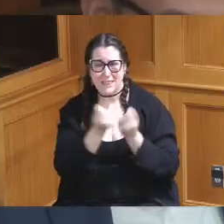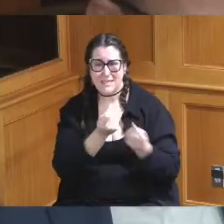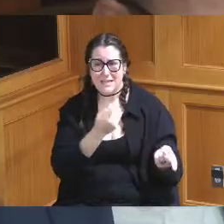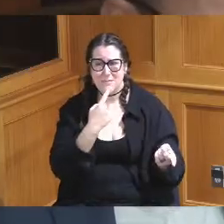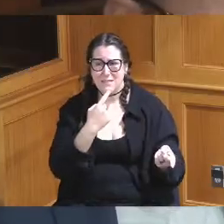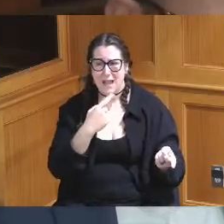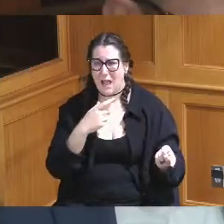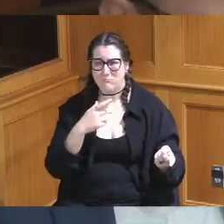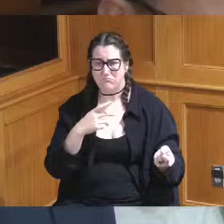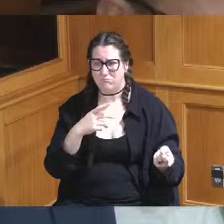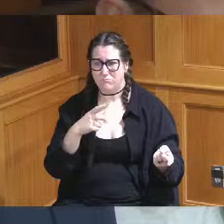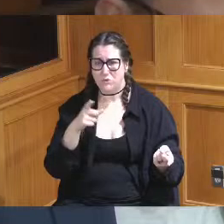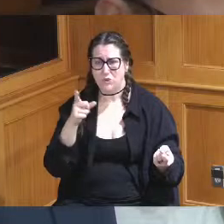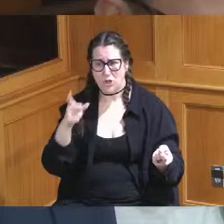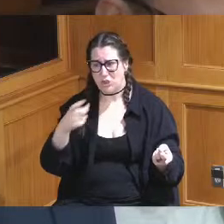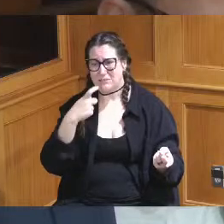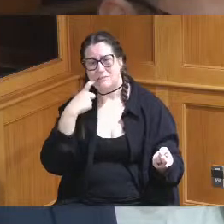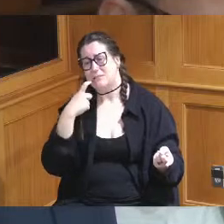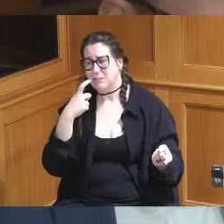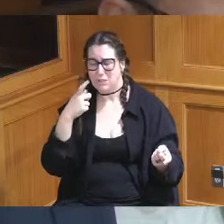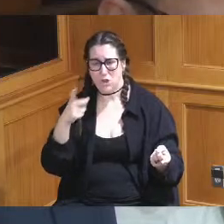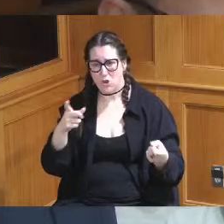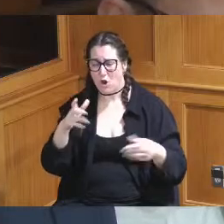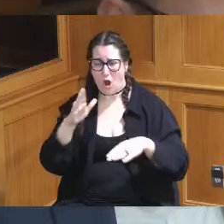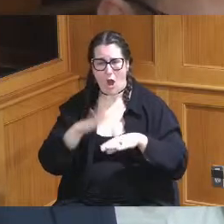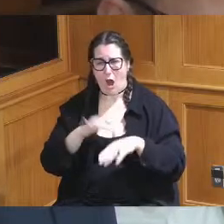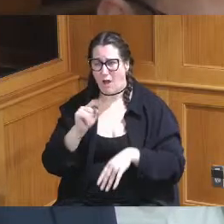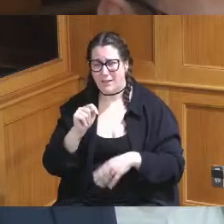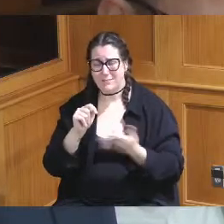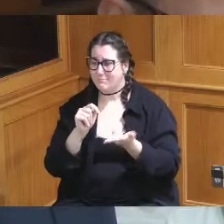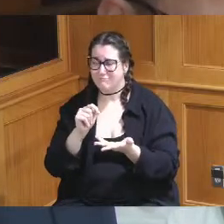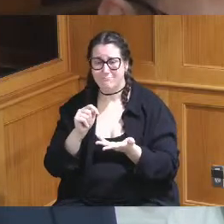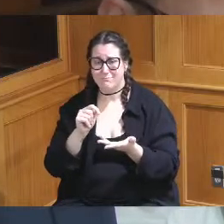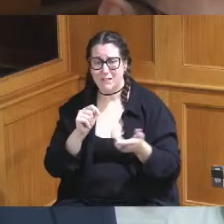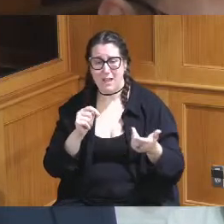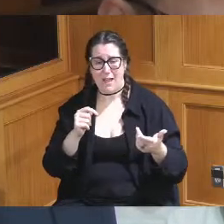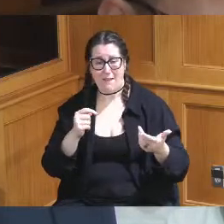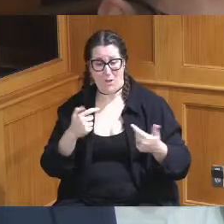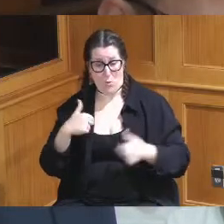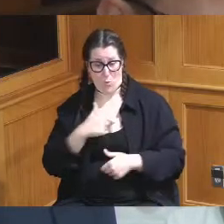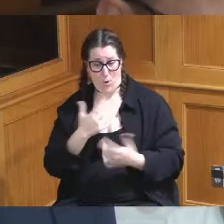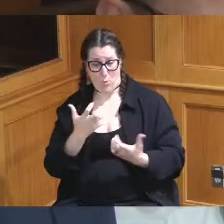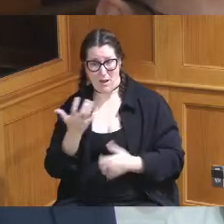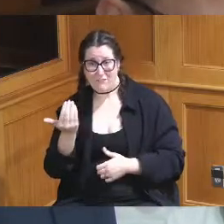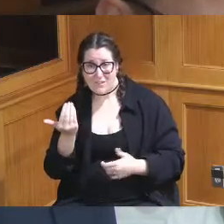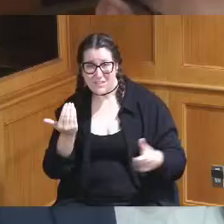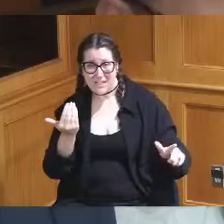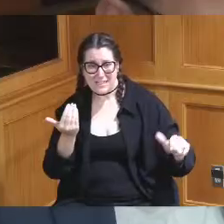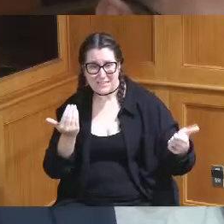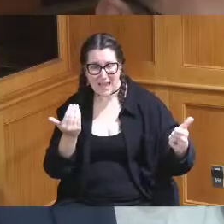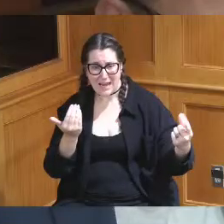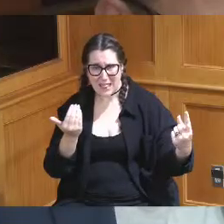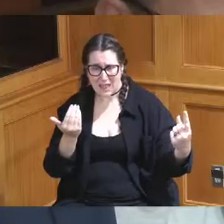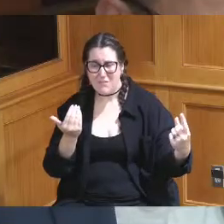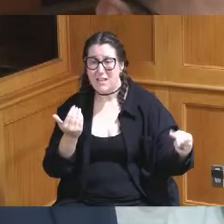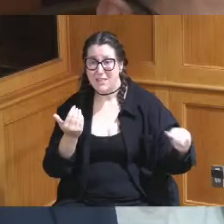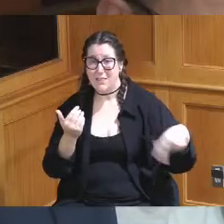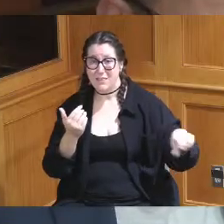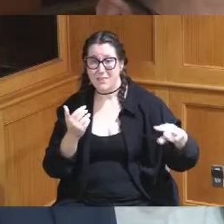out off the hook. We wanted 15, they wanted 10 or 11, they got 10 or